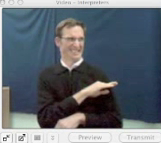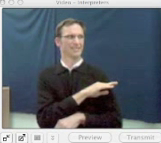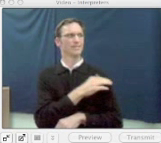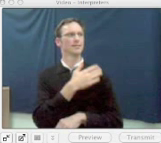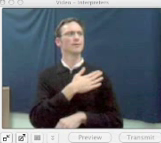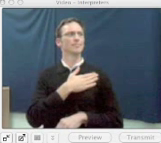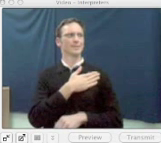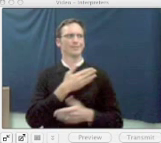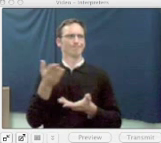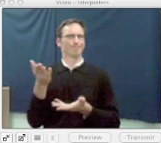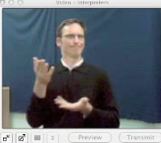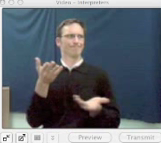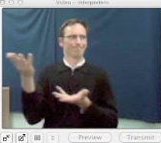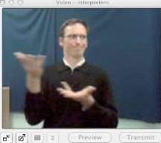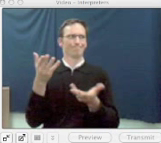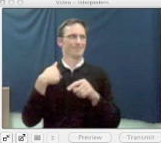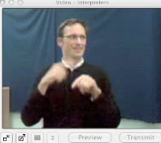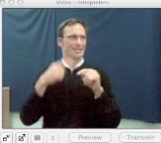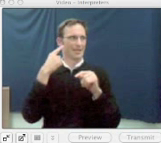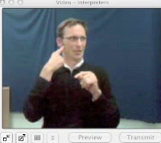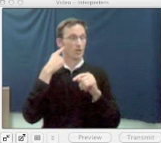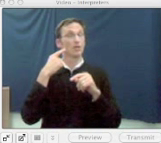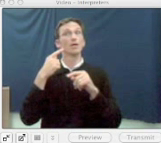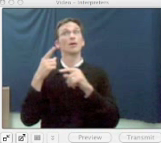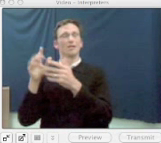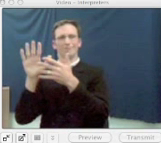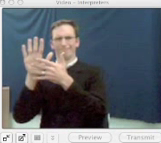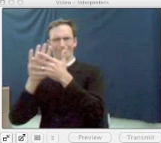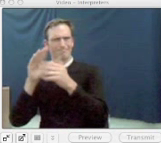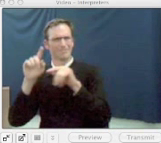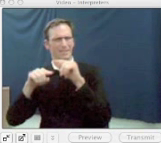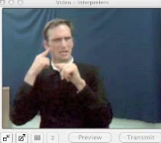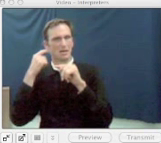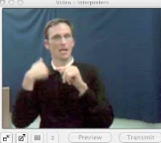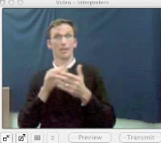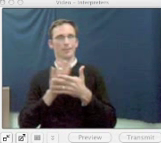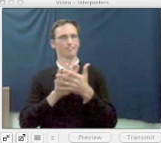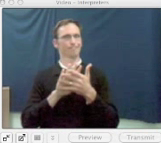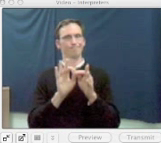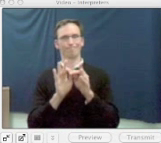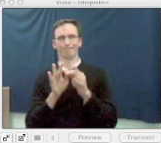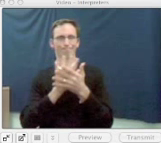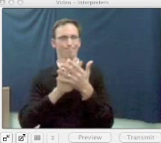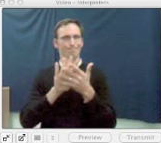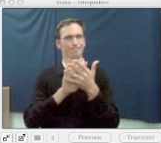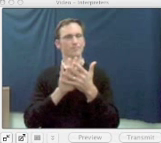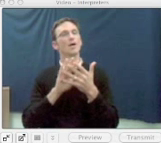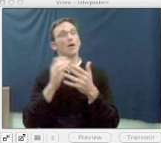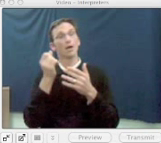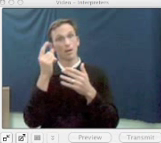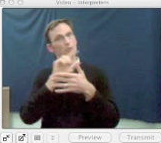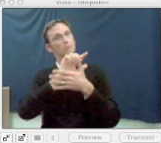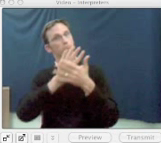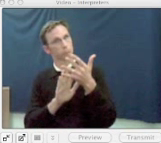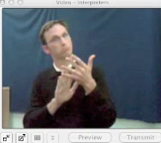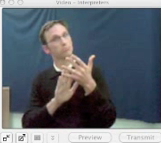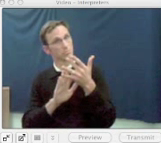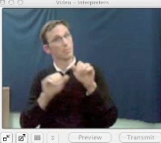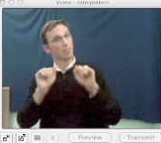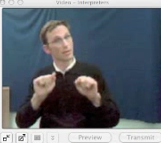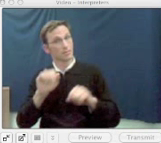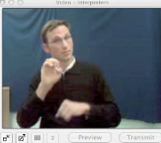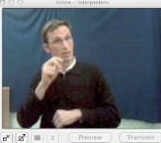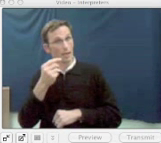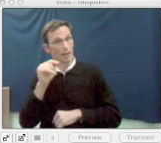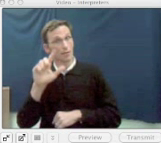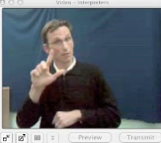the person is talking. All of these are examples of potentially ethical and effective decisions, ones that we